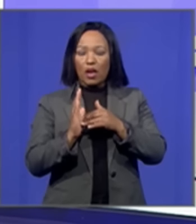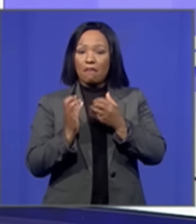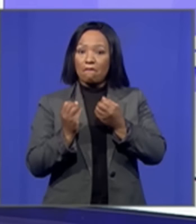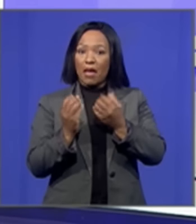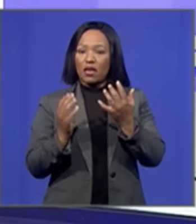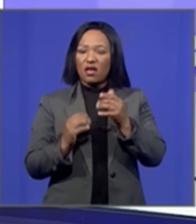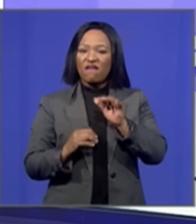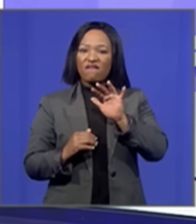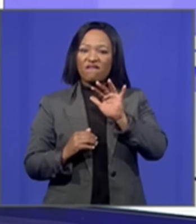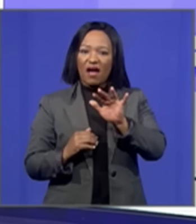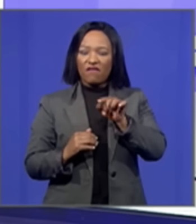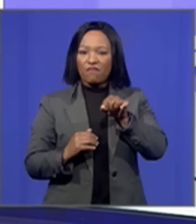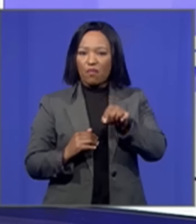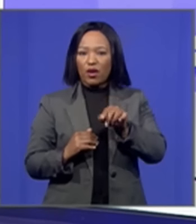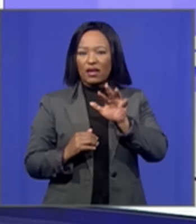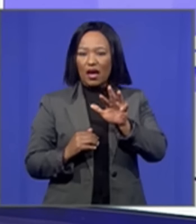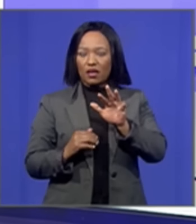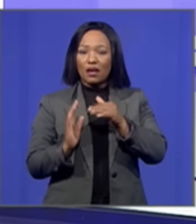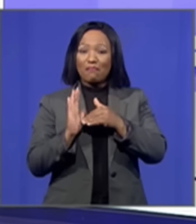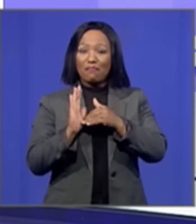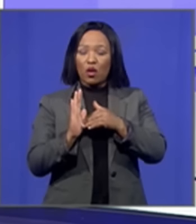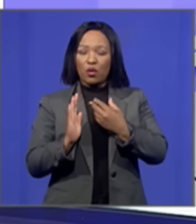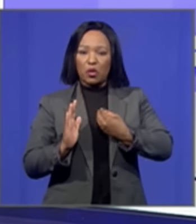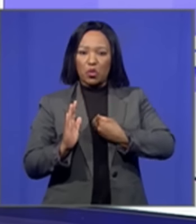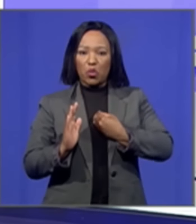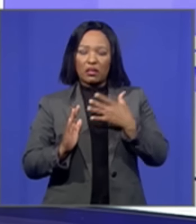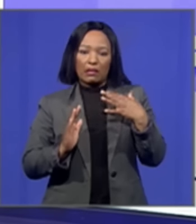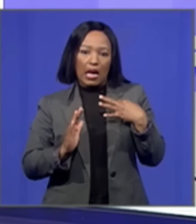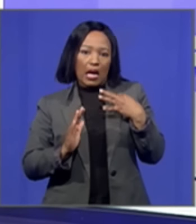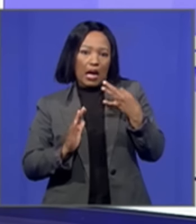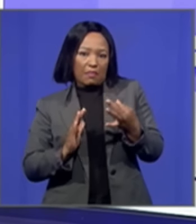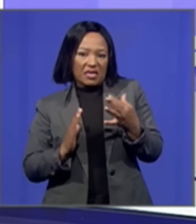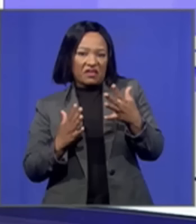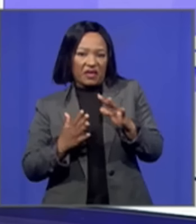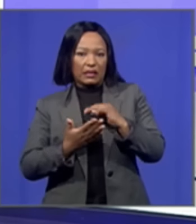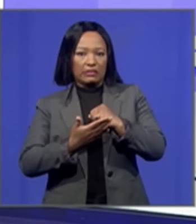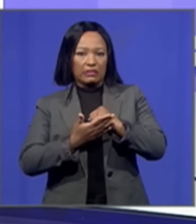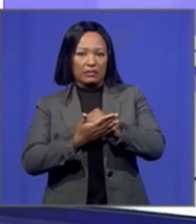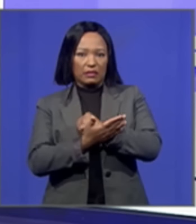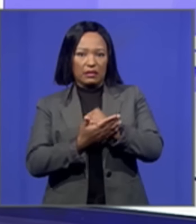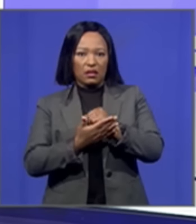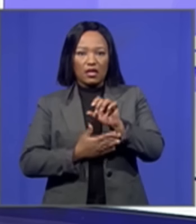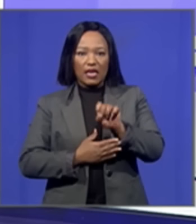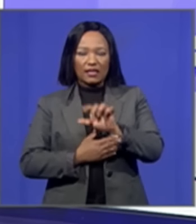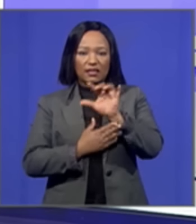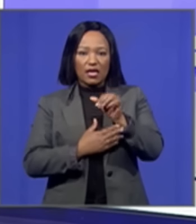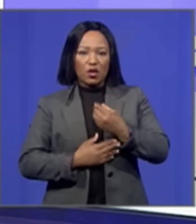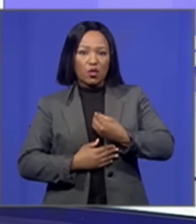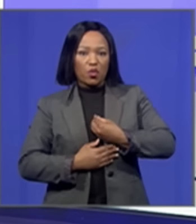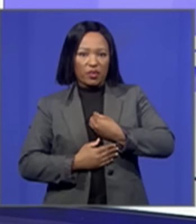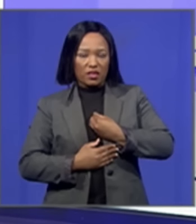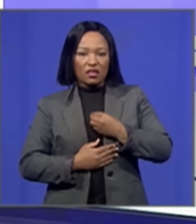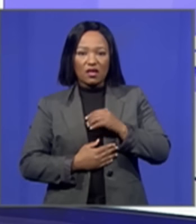le 5.9 ba ikwadisitse mo setheong sa SA Youth mme ba feta dimilione di le